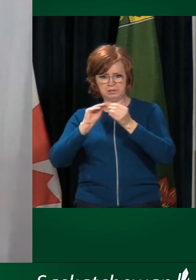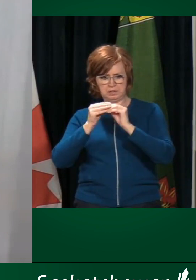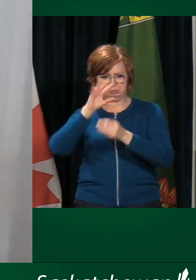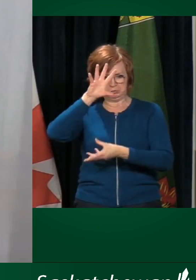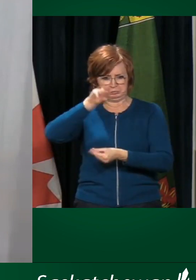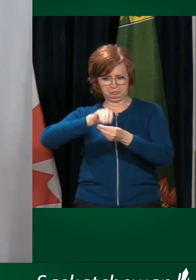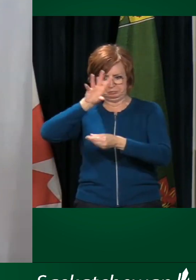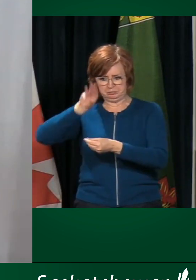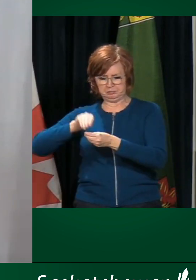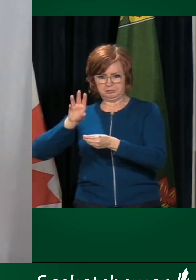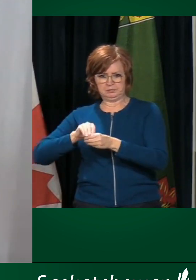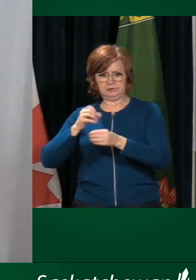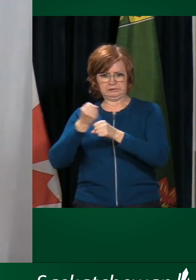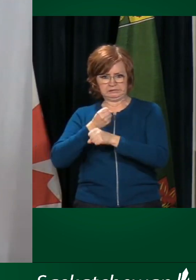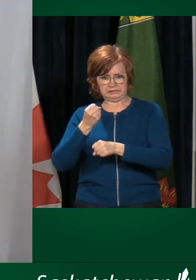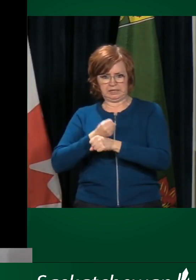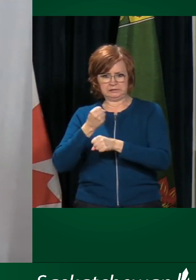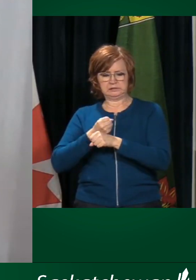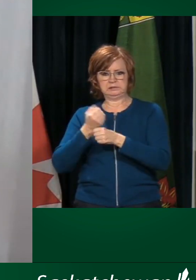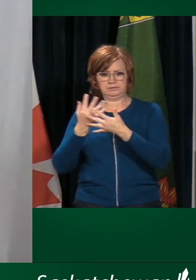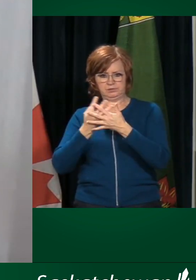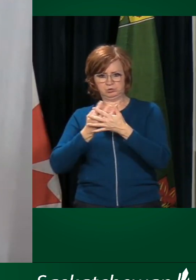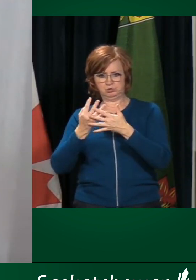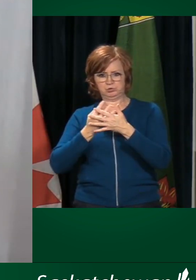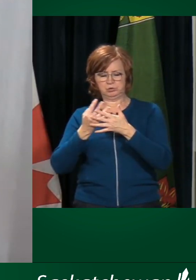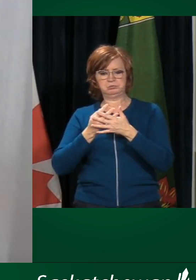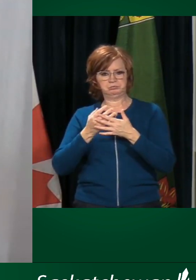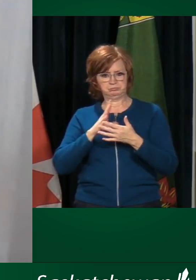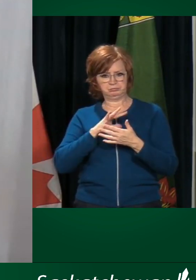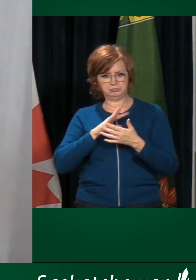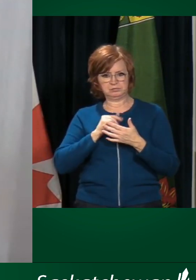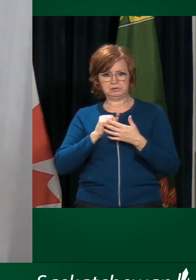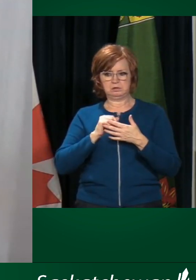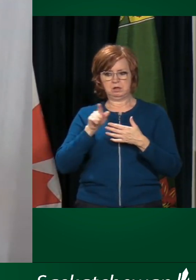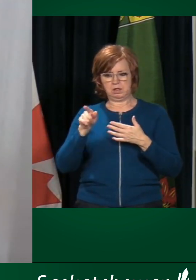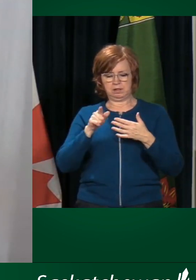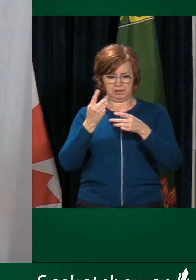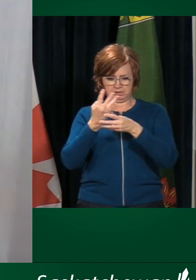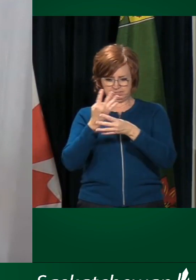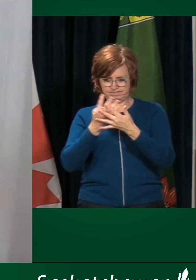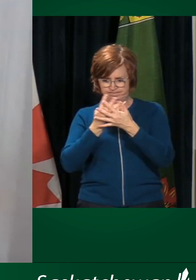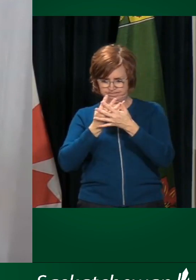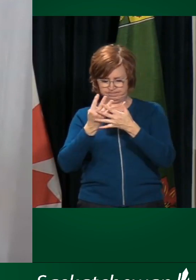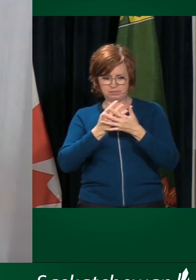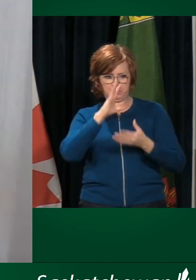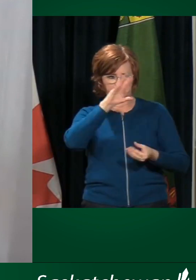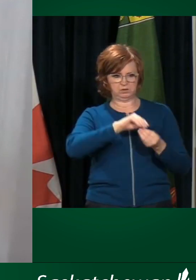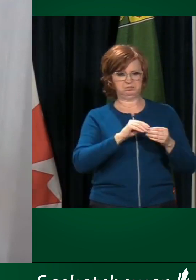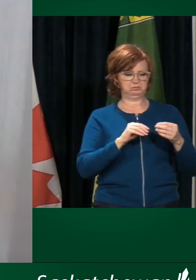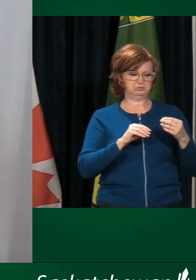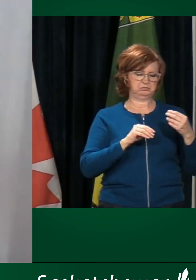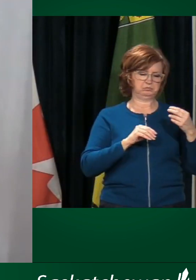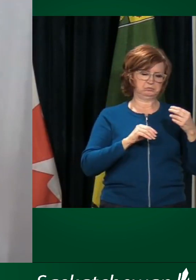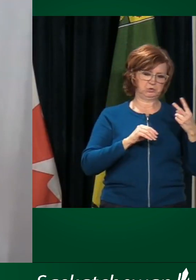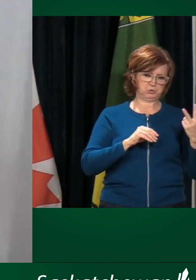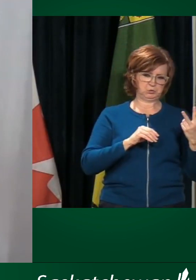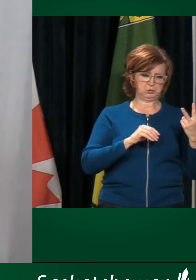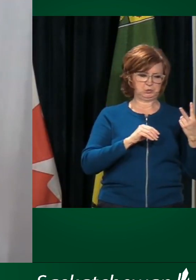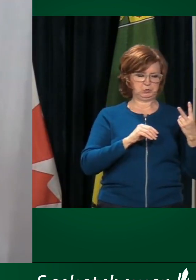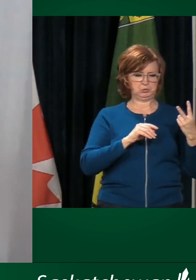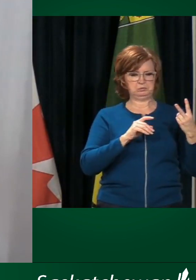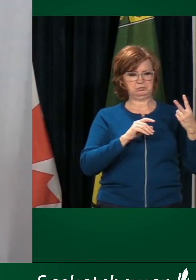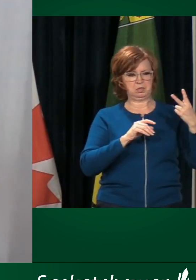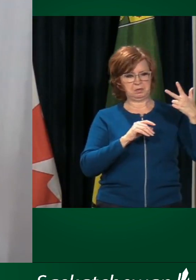around that it was in that 2 to 3 range and closer to the 3. And then the third method we used where we did a